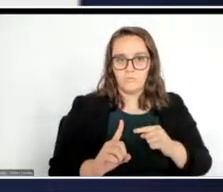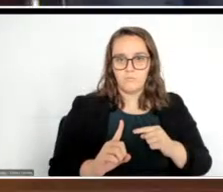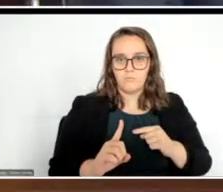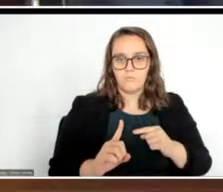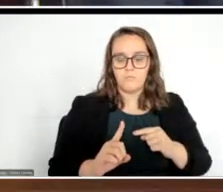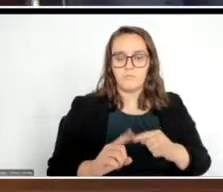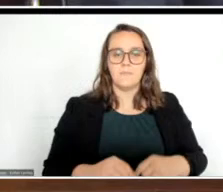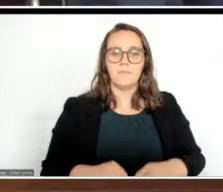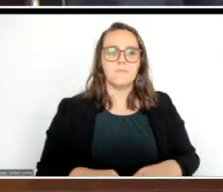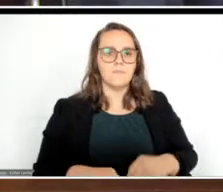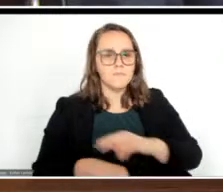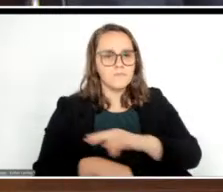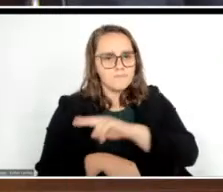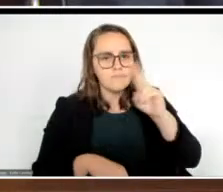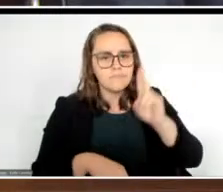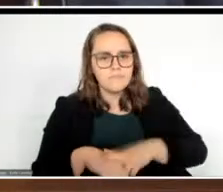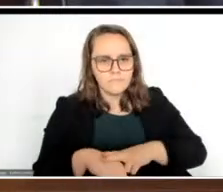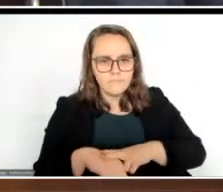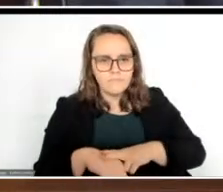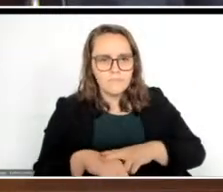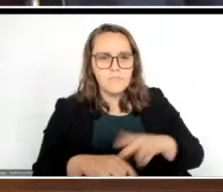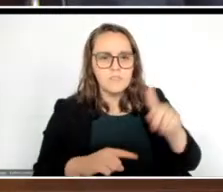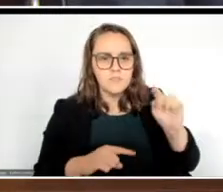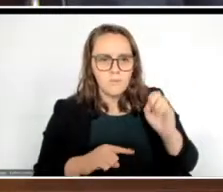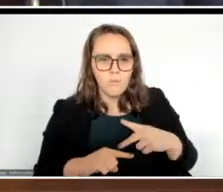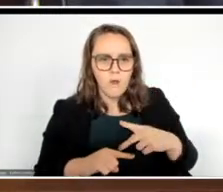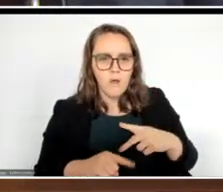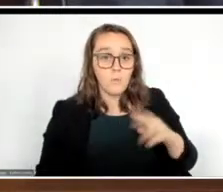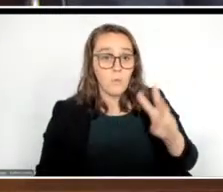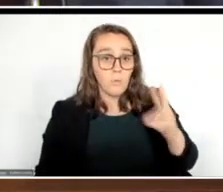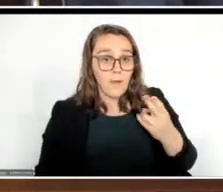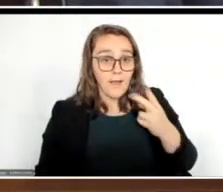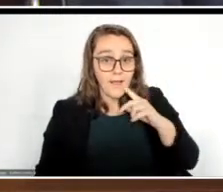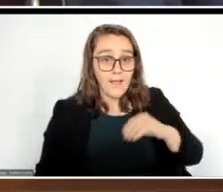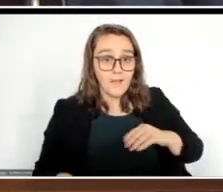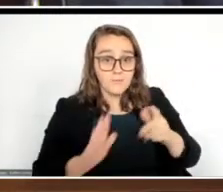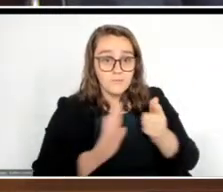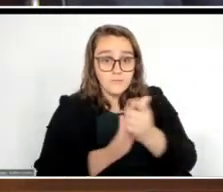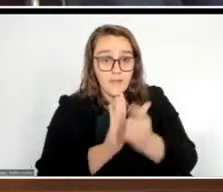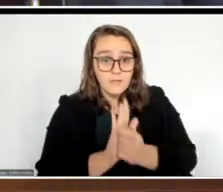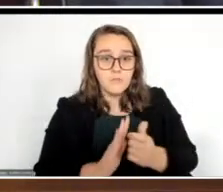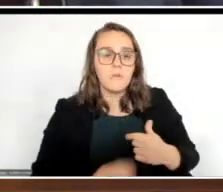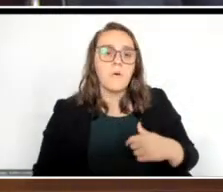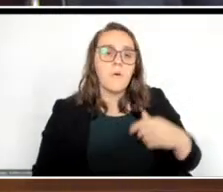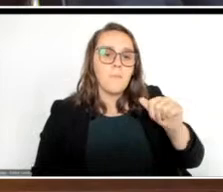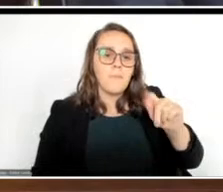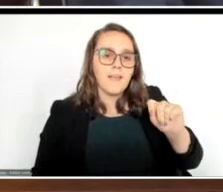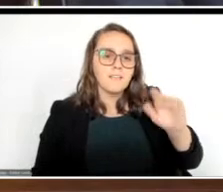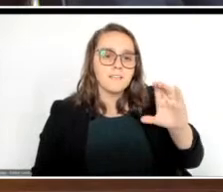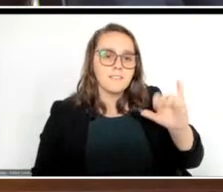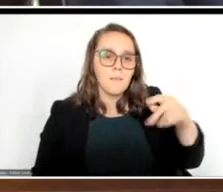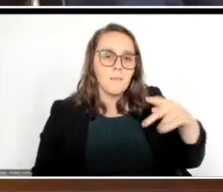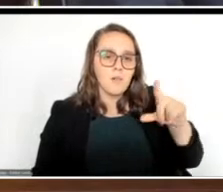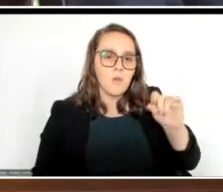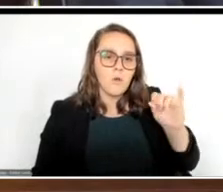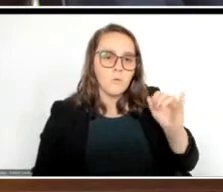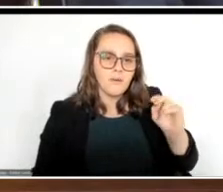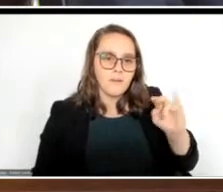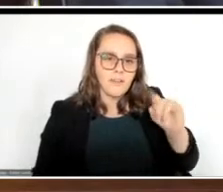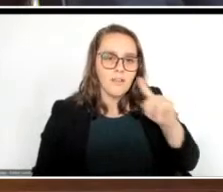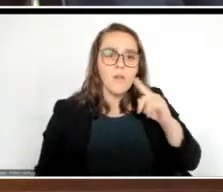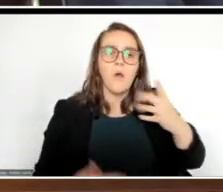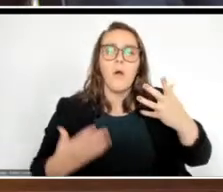Of course, President Trump's own White House counsel, Pat Cipollone, also recognized that this plan was unlawful. Here is